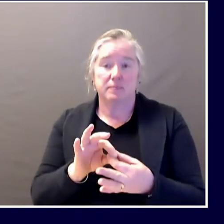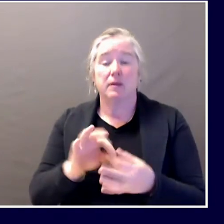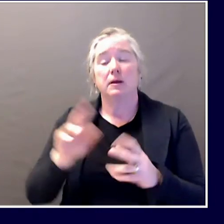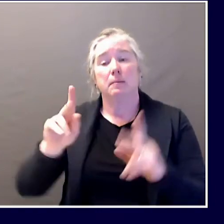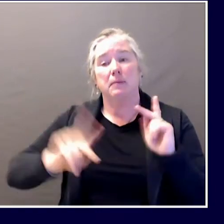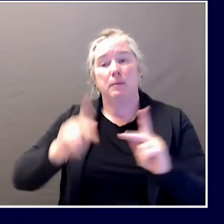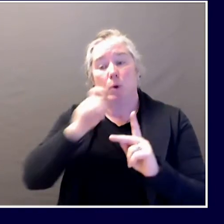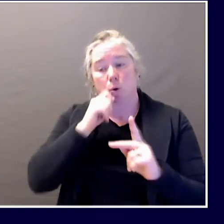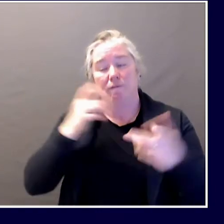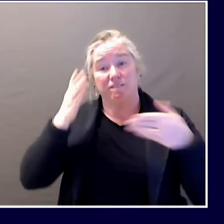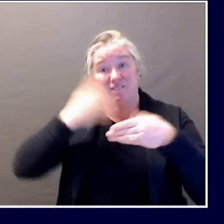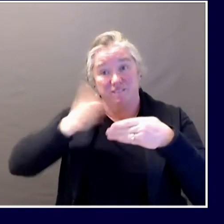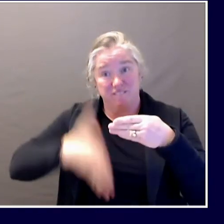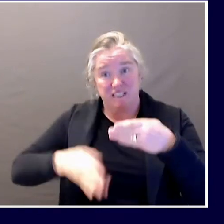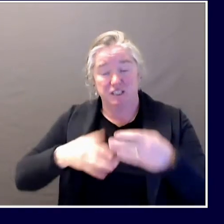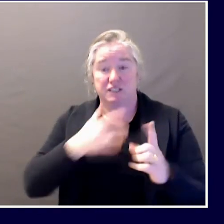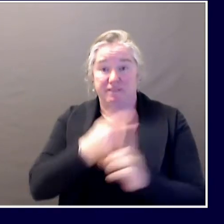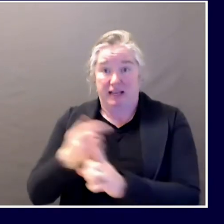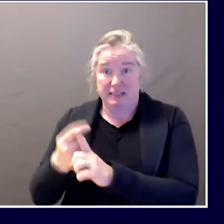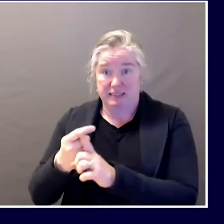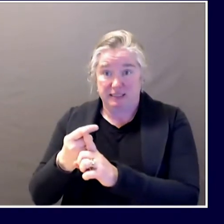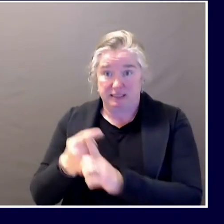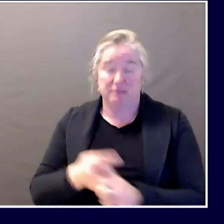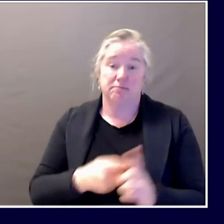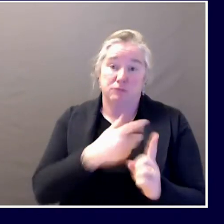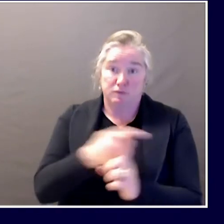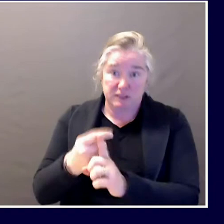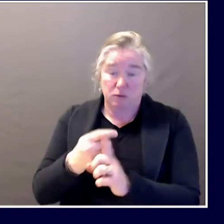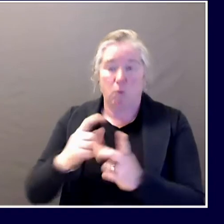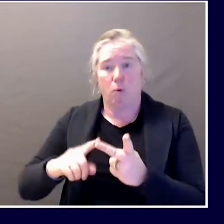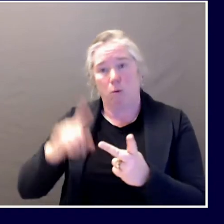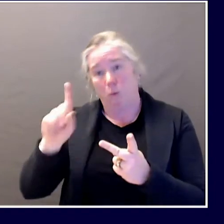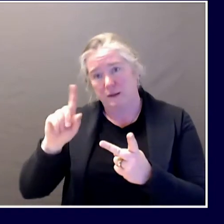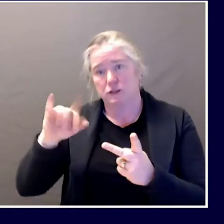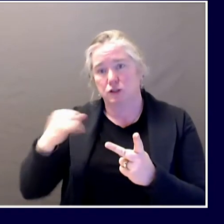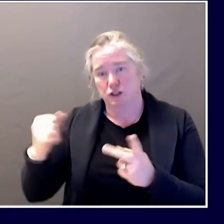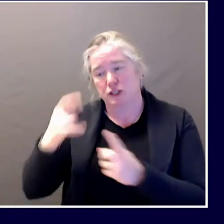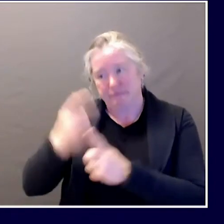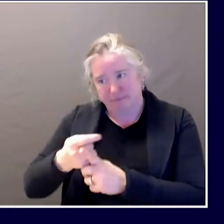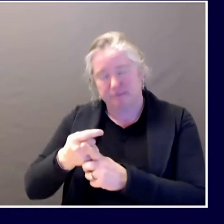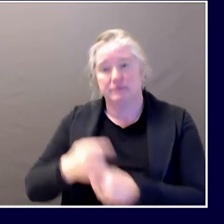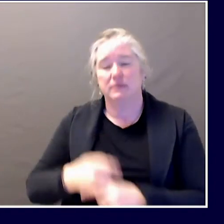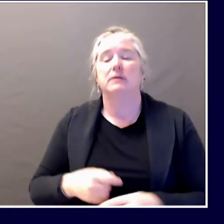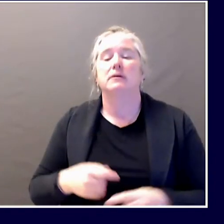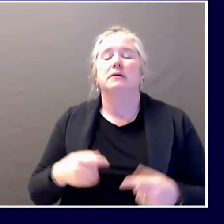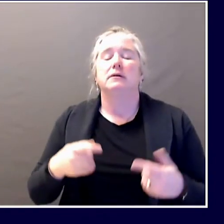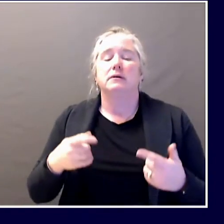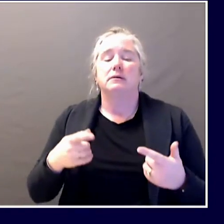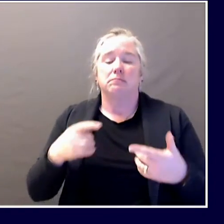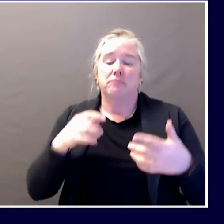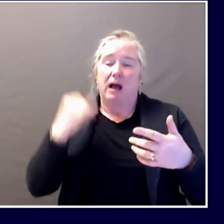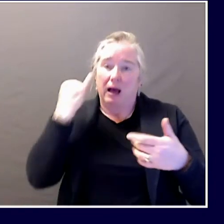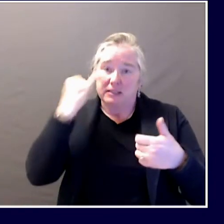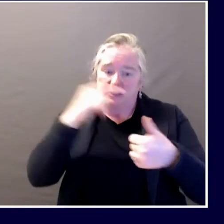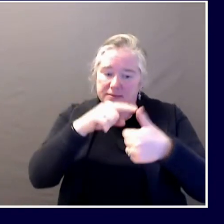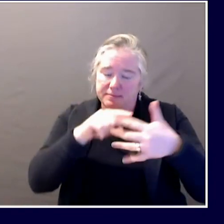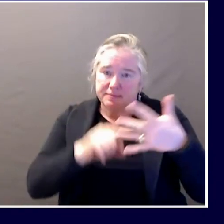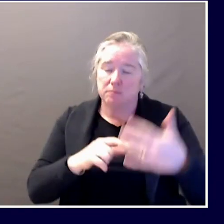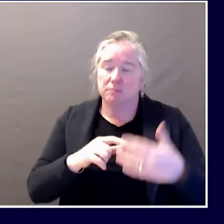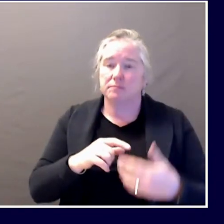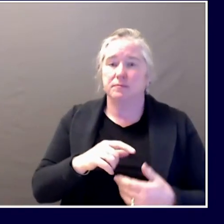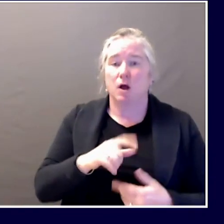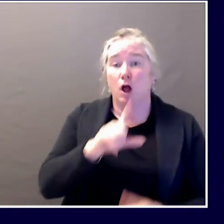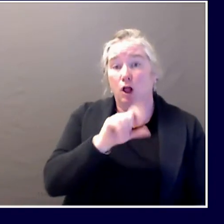vaccinated navigate and think through what sorts of social activities are low risk versus